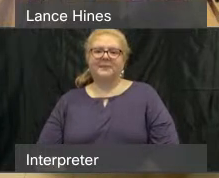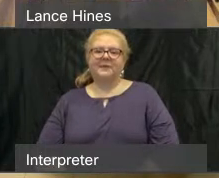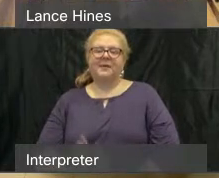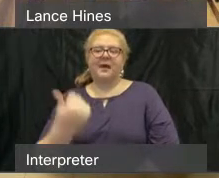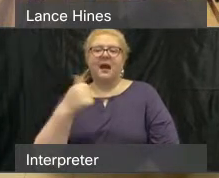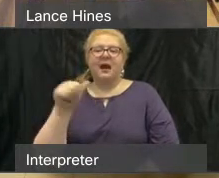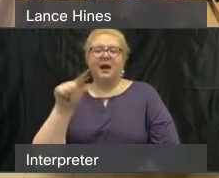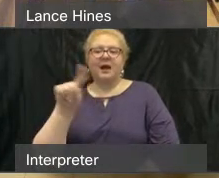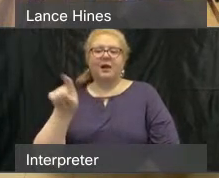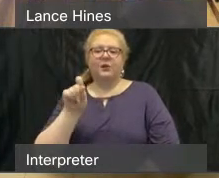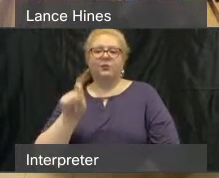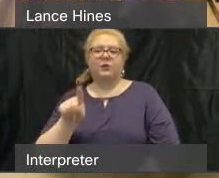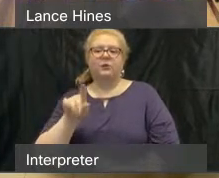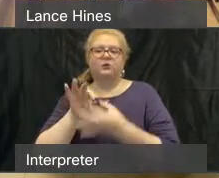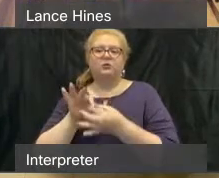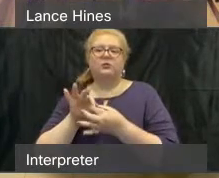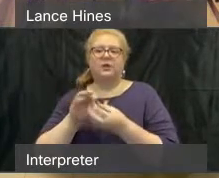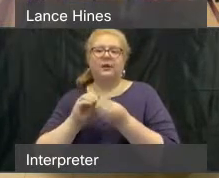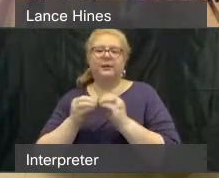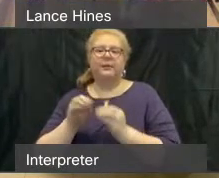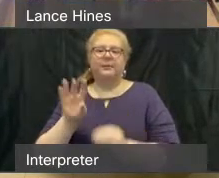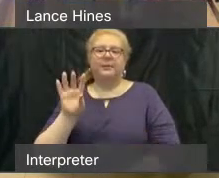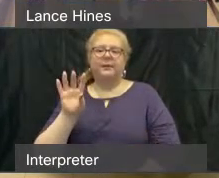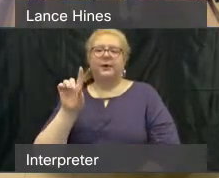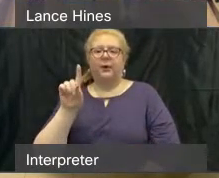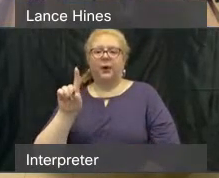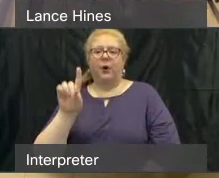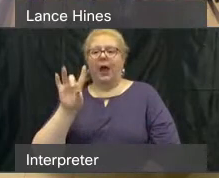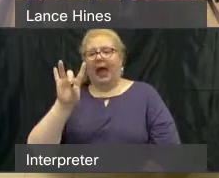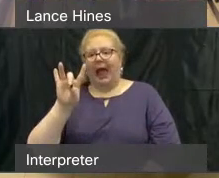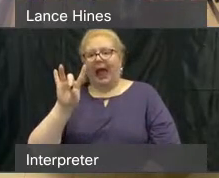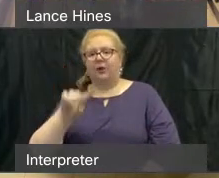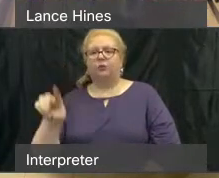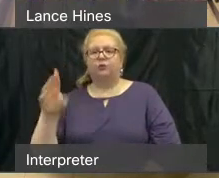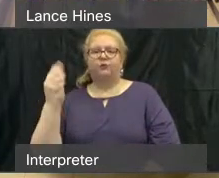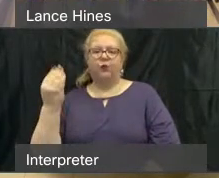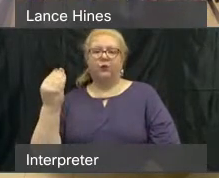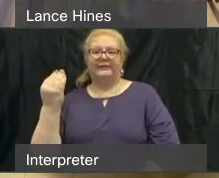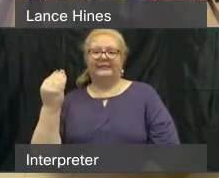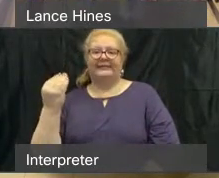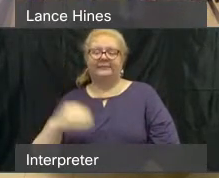Any questions on item number 8? Items 8 through 14.